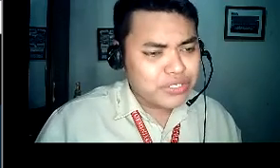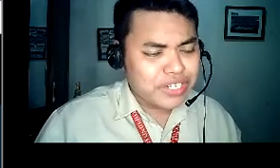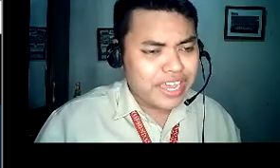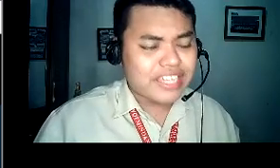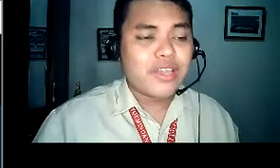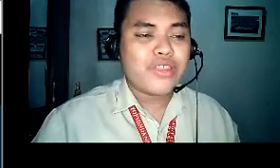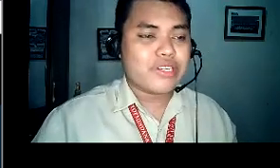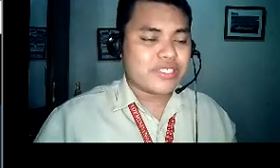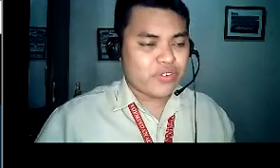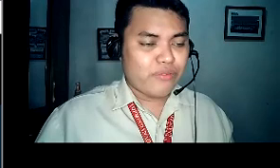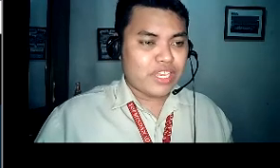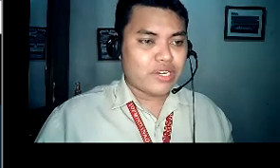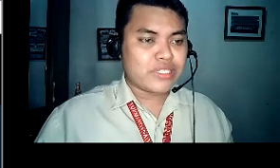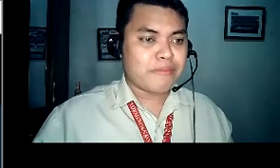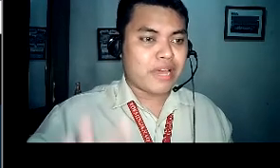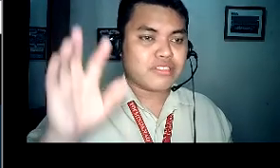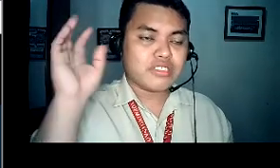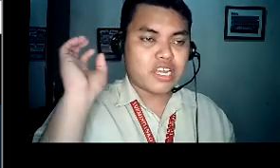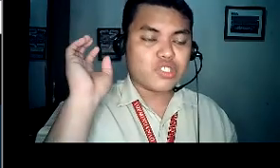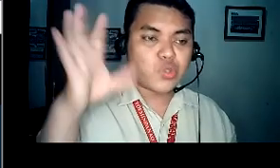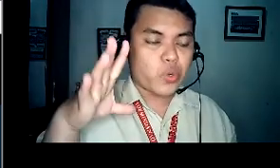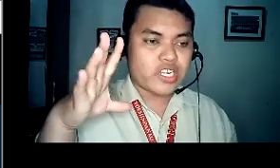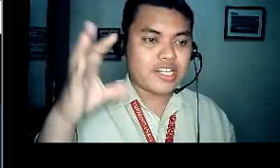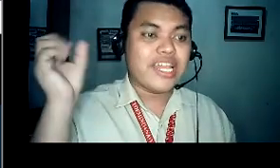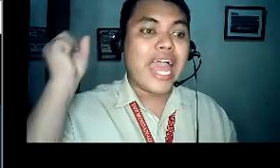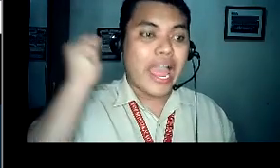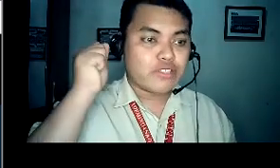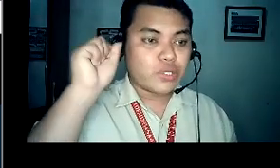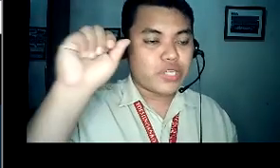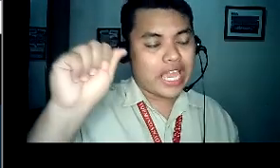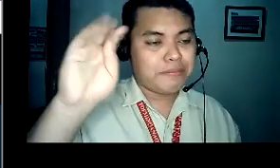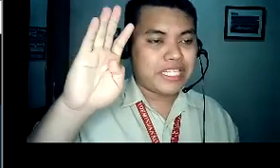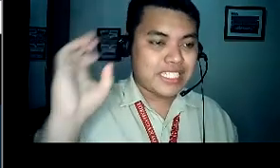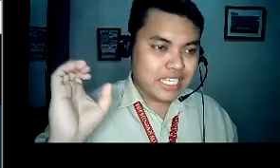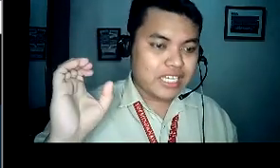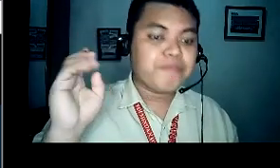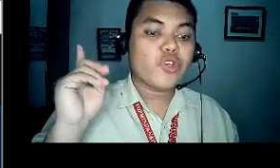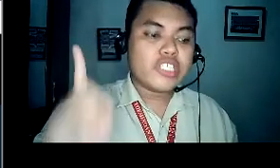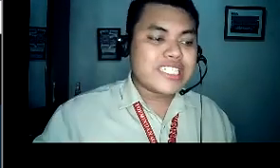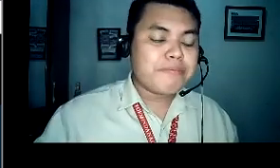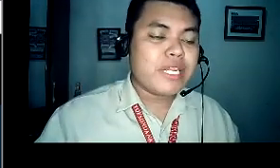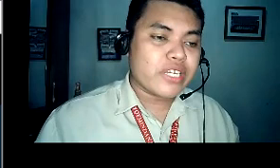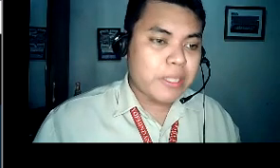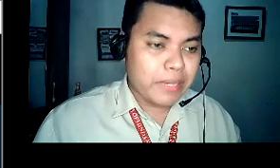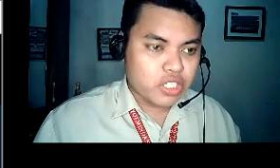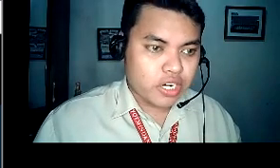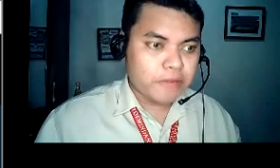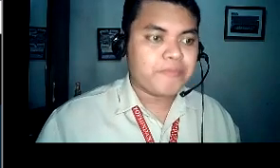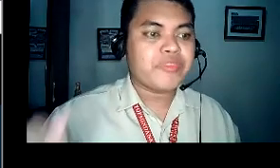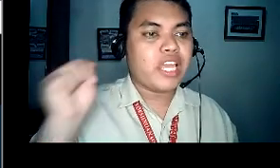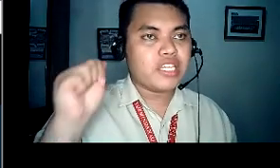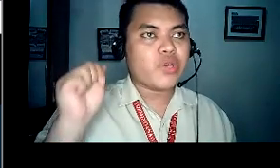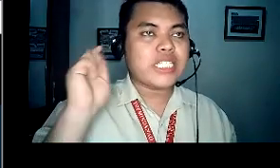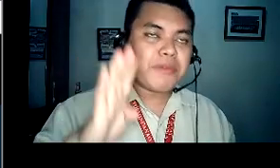the internet. There are different videos about the tutorial, how to do the ABC, or just simply look at the